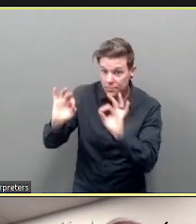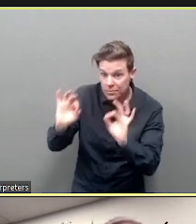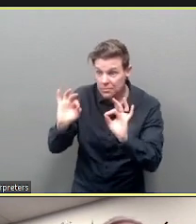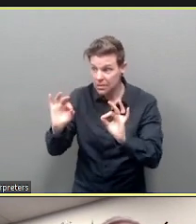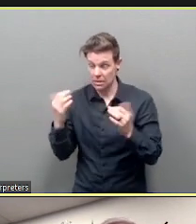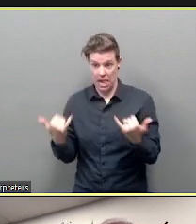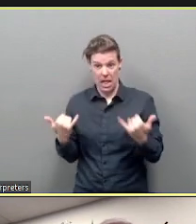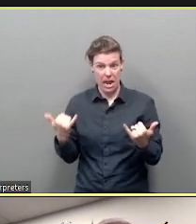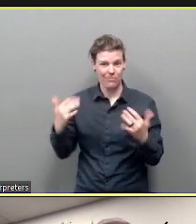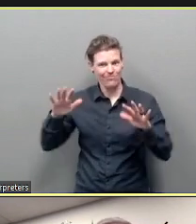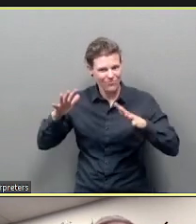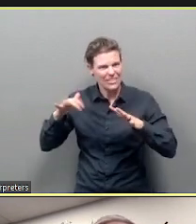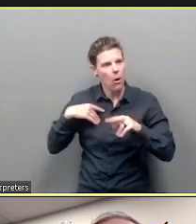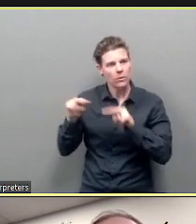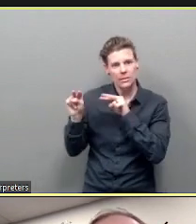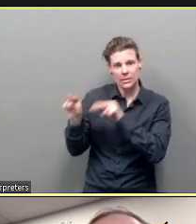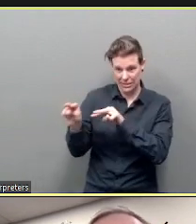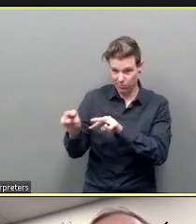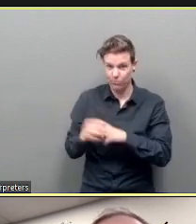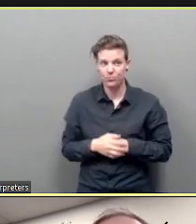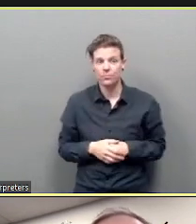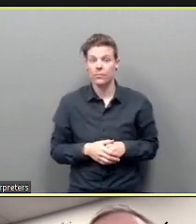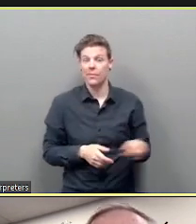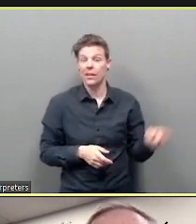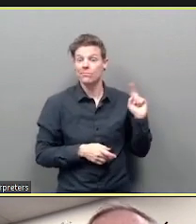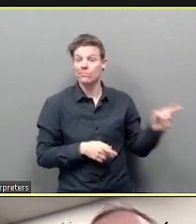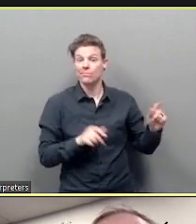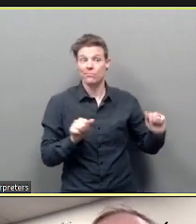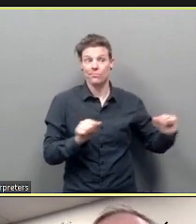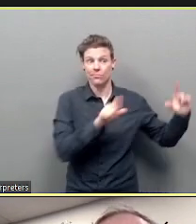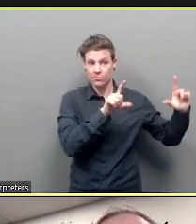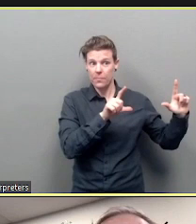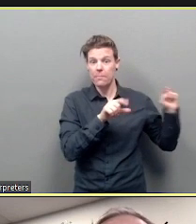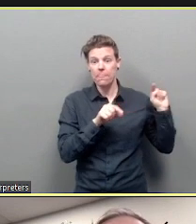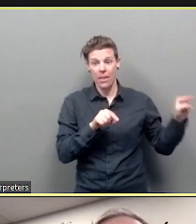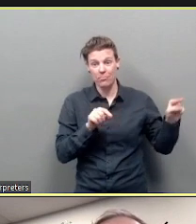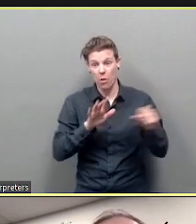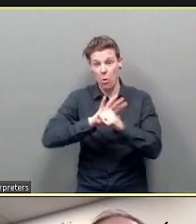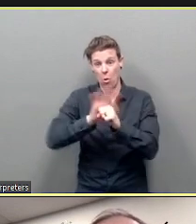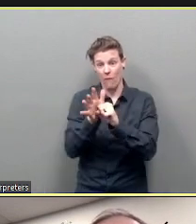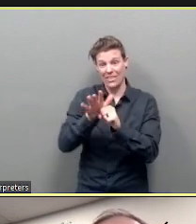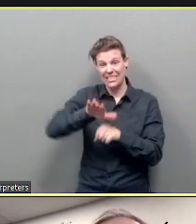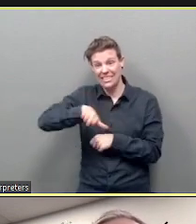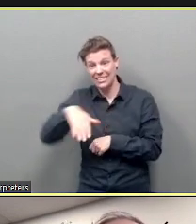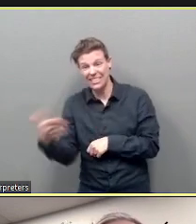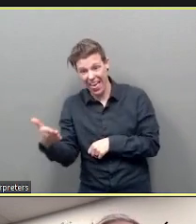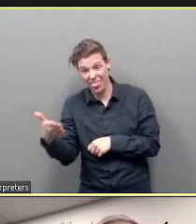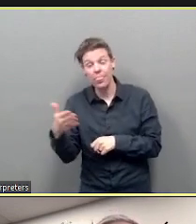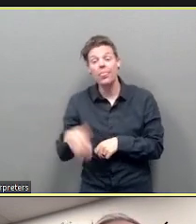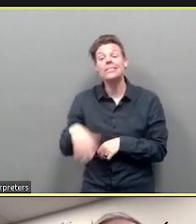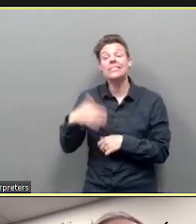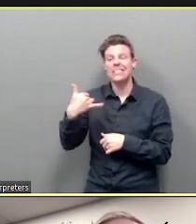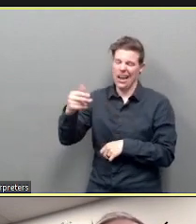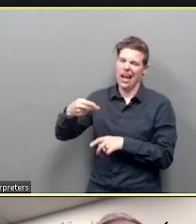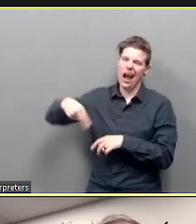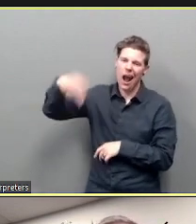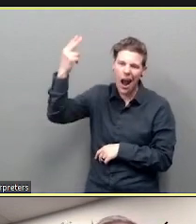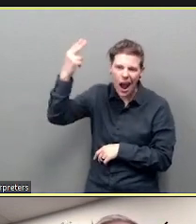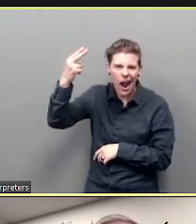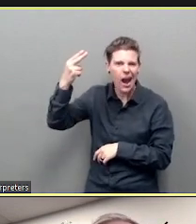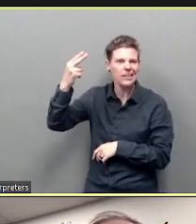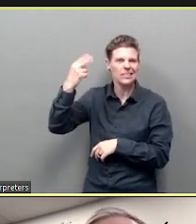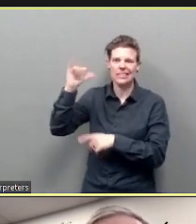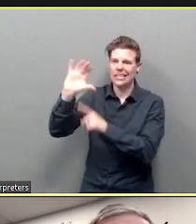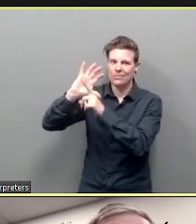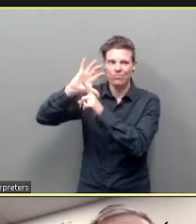COVID-related deaths, they're still at a high rate. We always ignore pretty much the last 2 or 3 data points. And